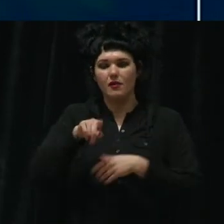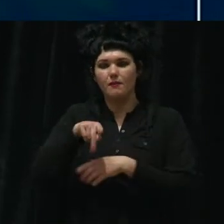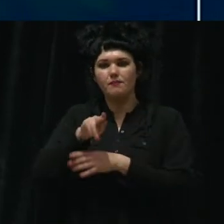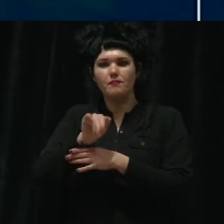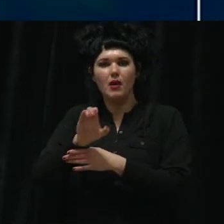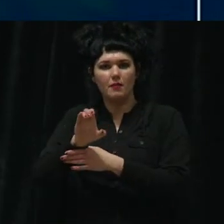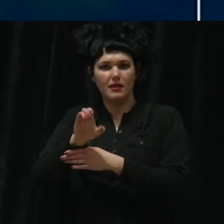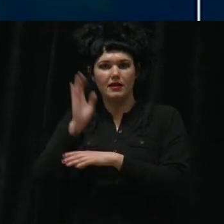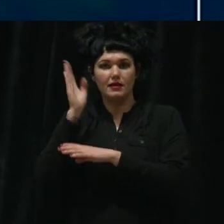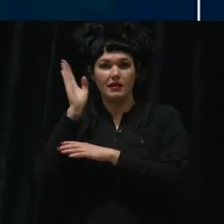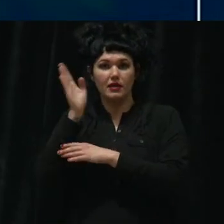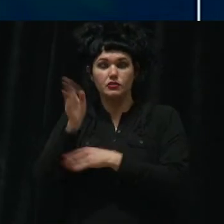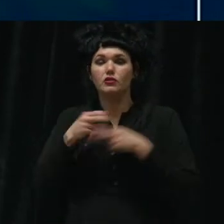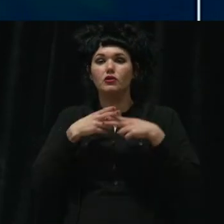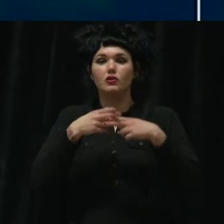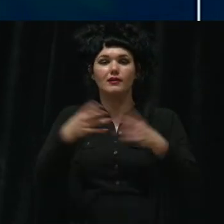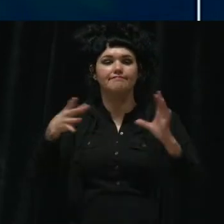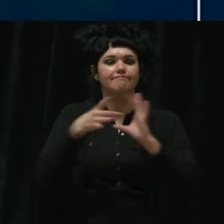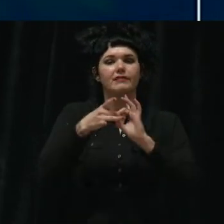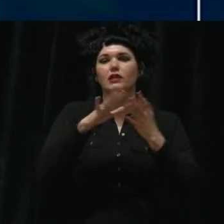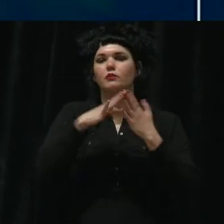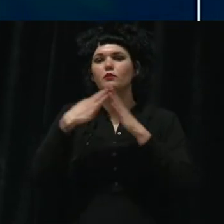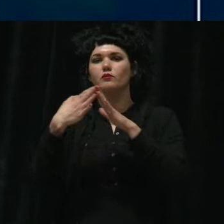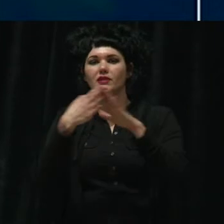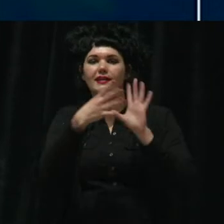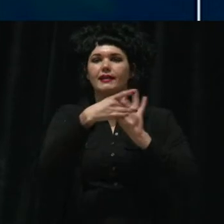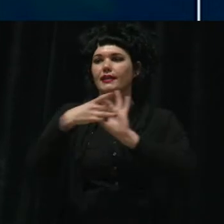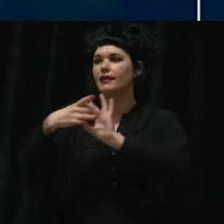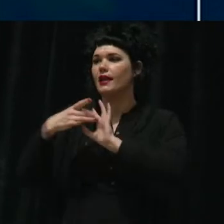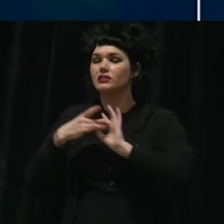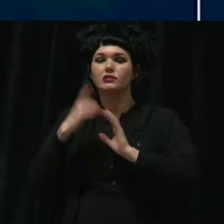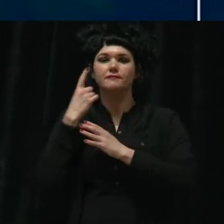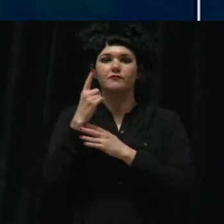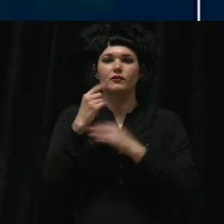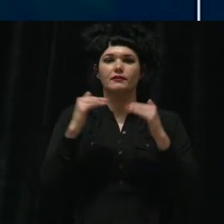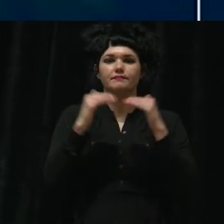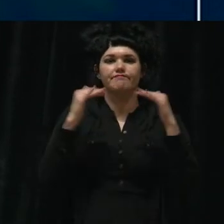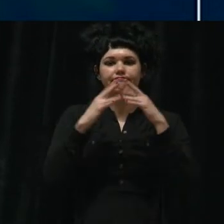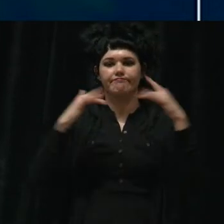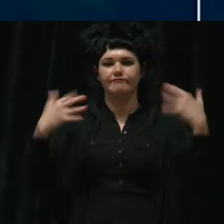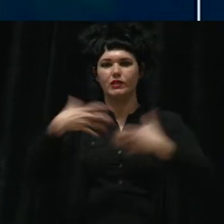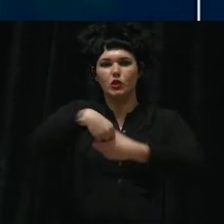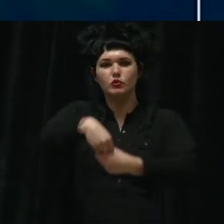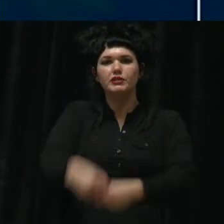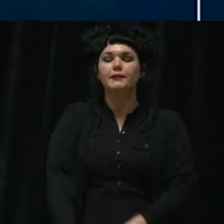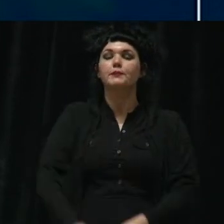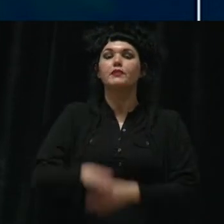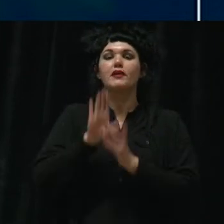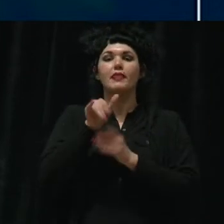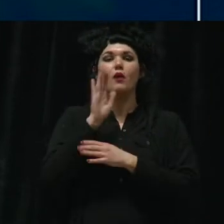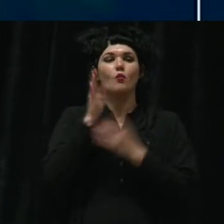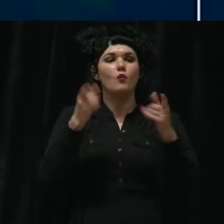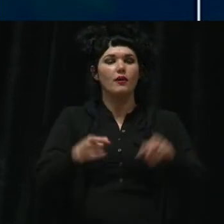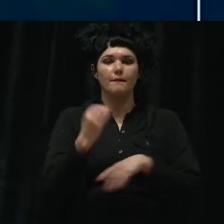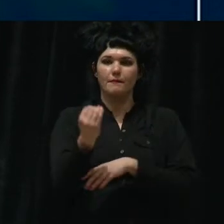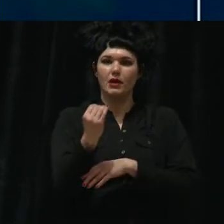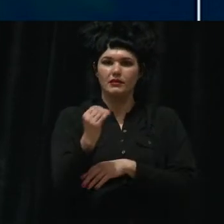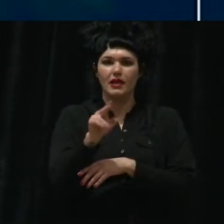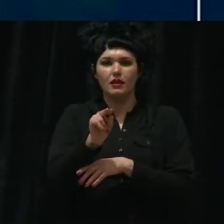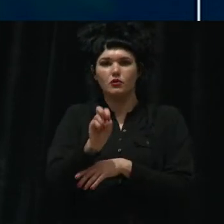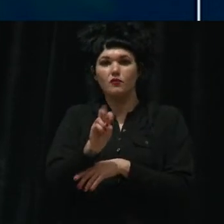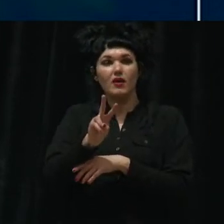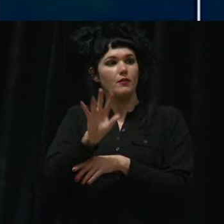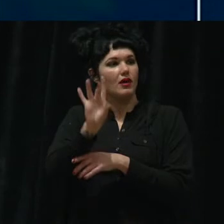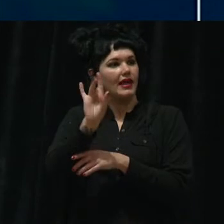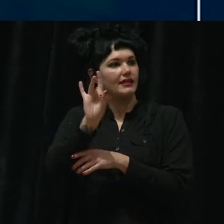Collectivity, Community, and Connections in the Pursuit of Diversity, Equity, and Inclusion. It'll be Monday, November 18th